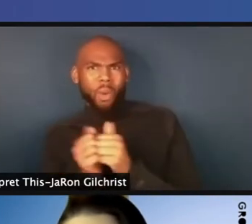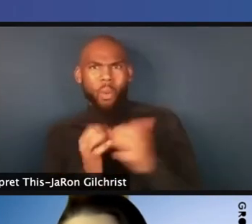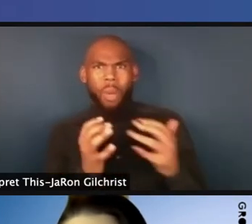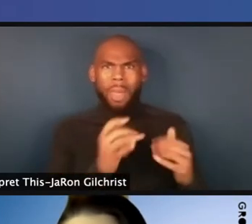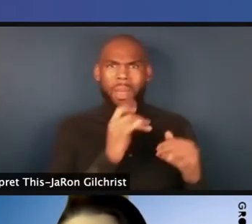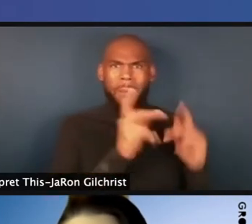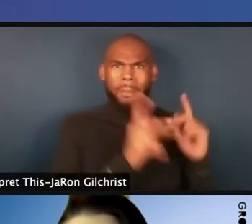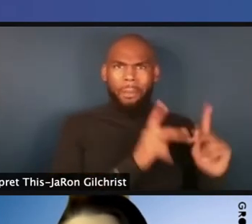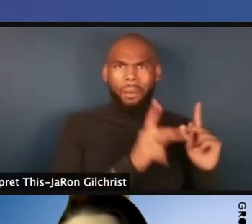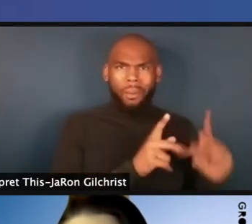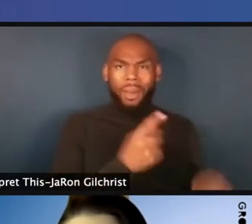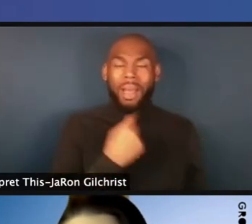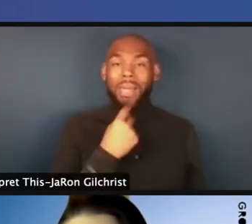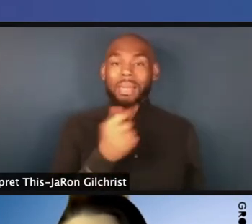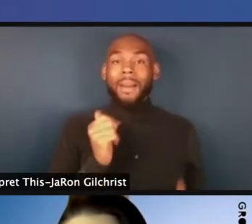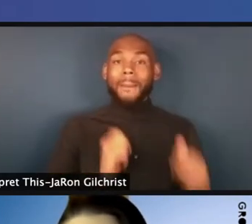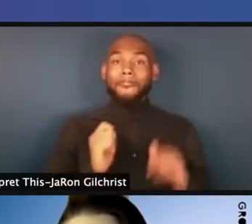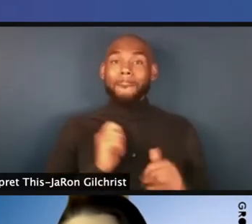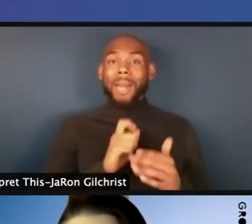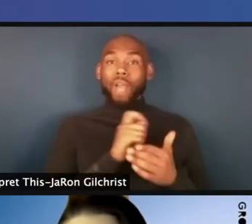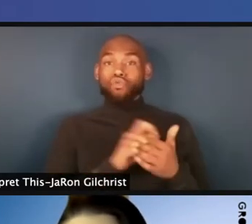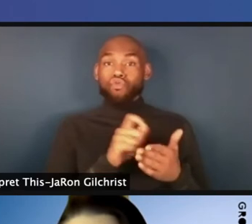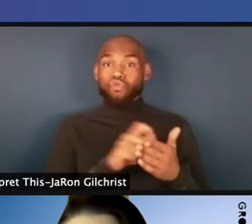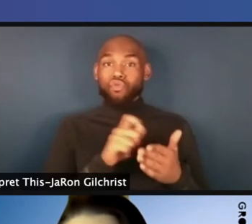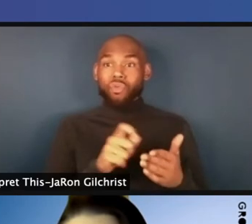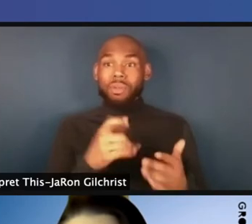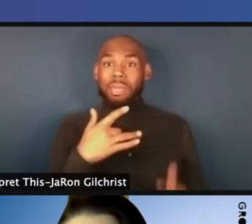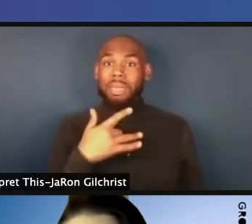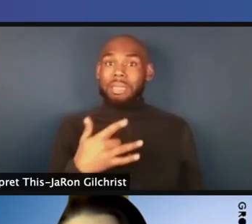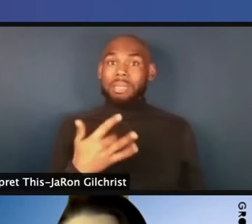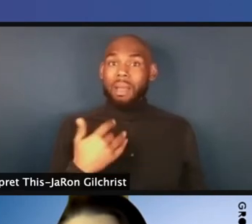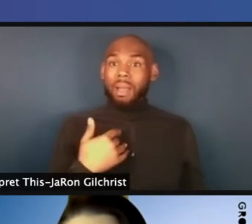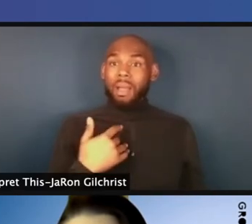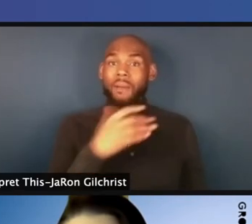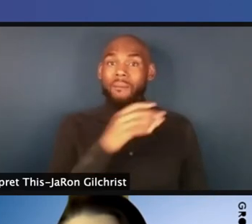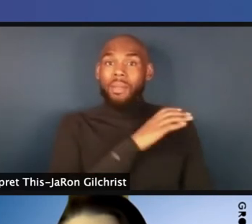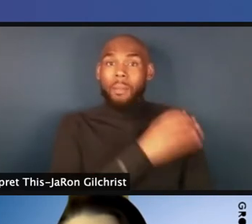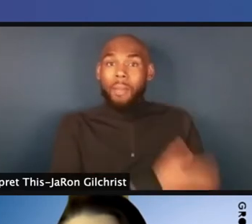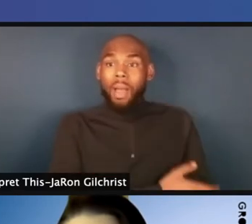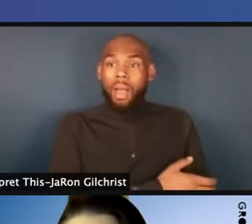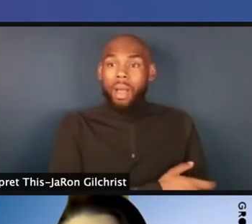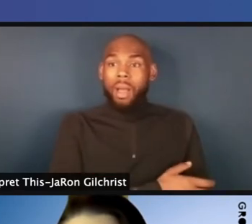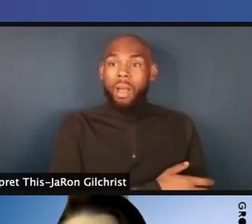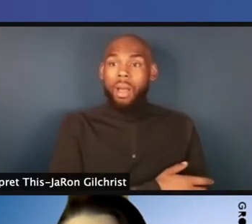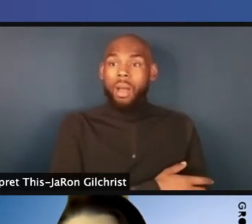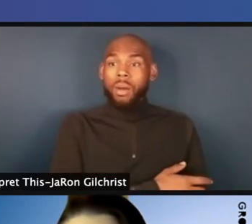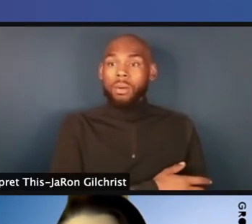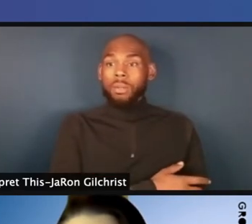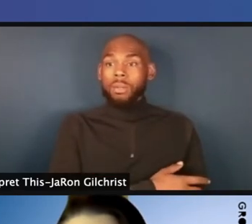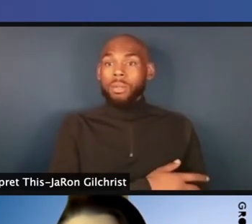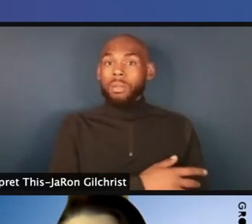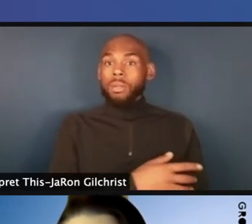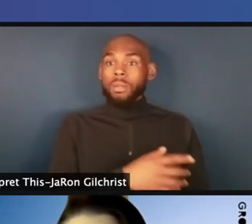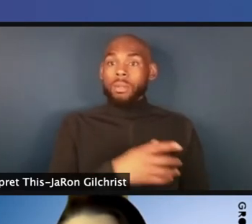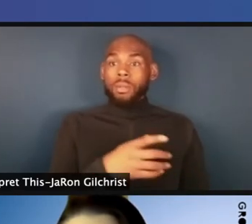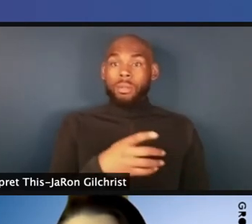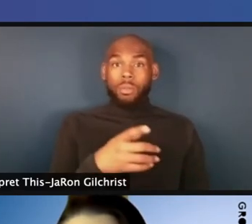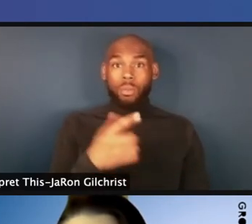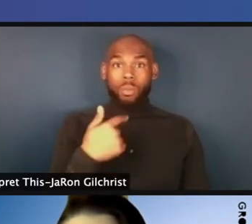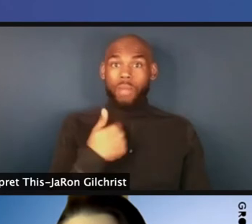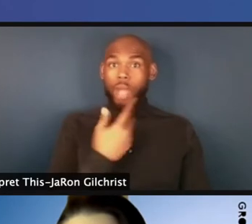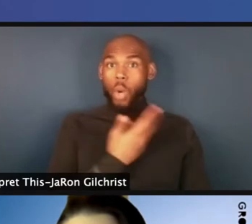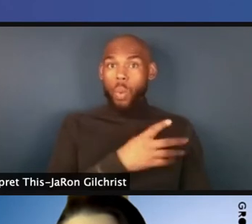tell playwrights, because playwrights tend to have the most power at the end of the day, although spoiler, they don't want us to know that, but we do, y'all don't forget,